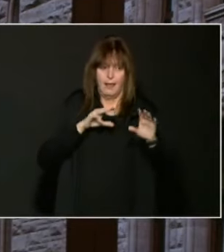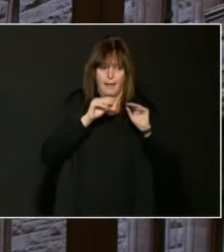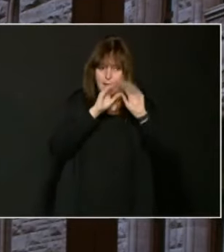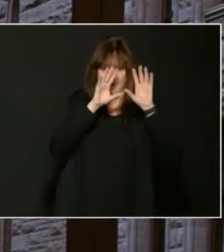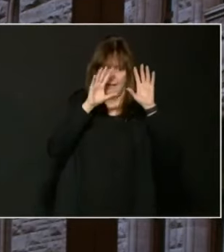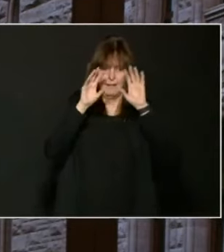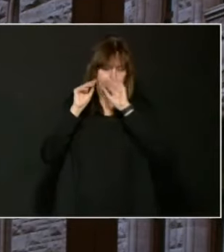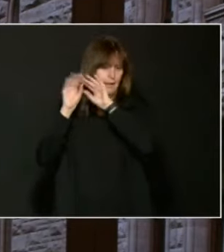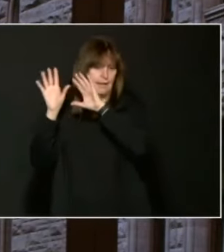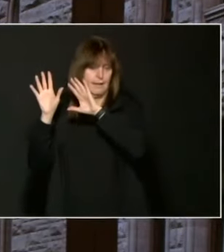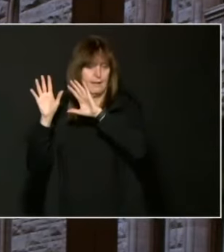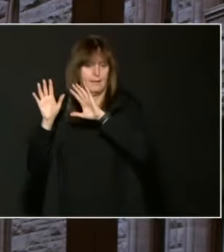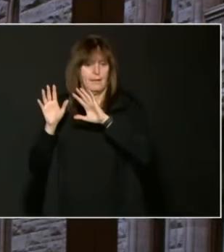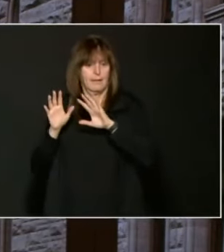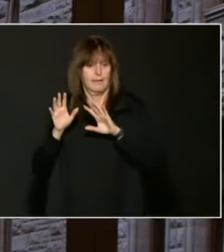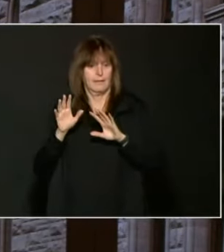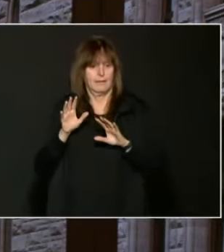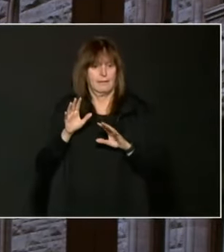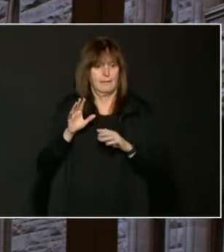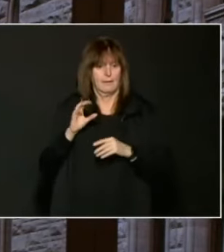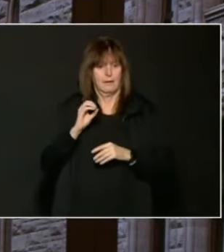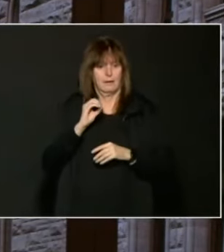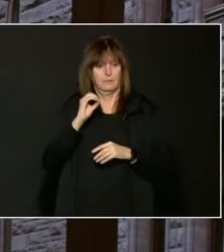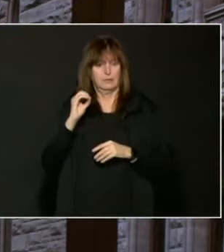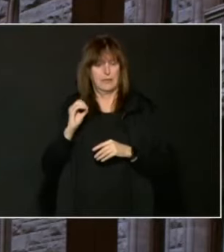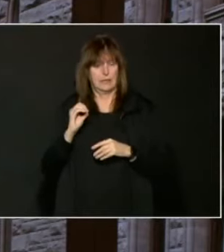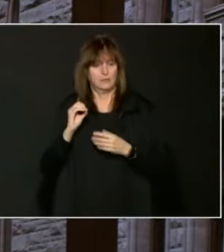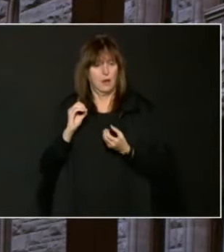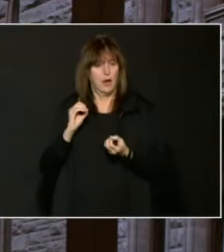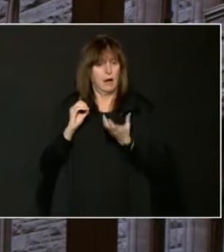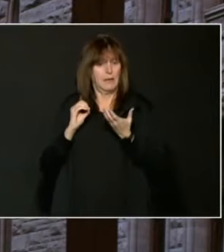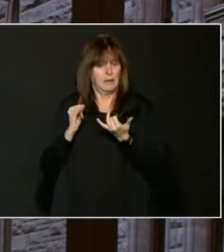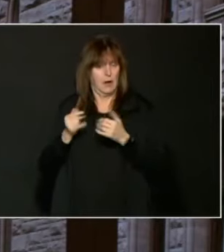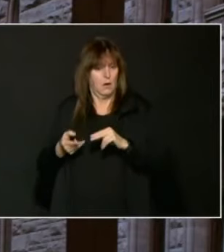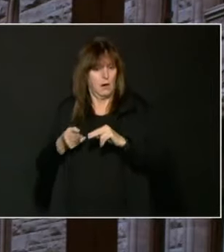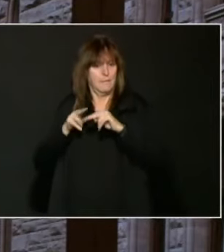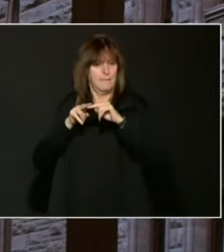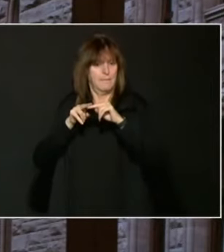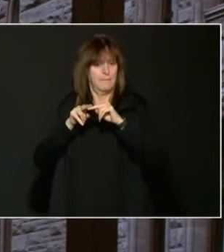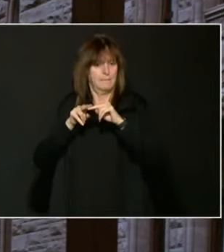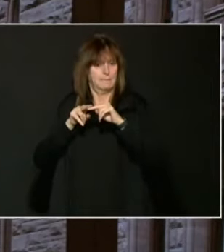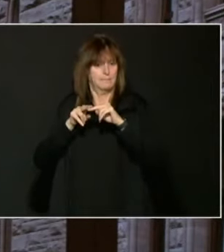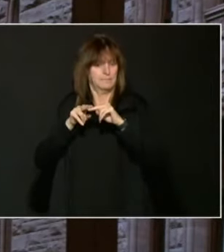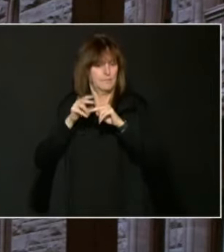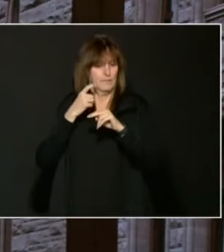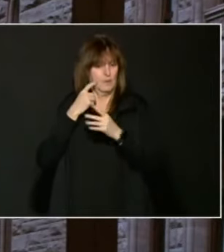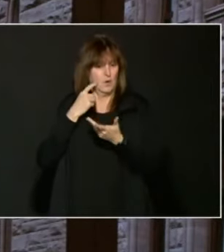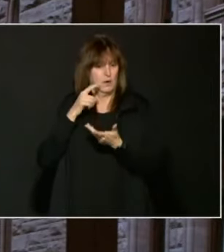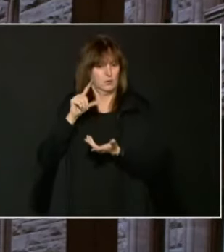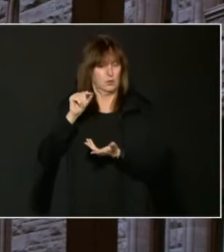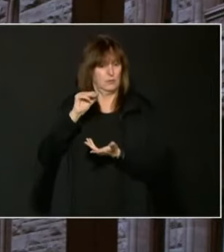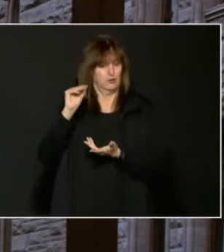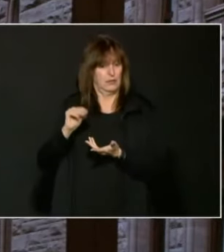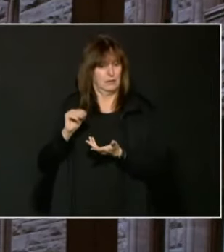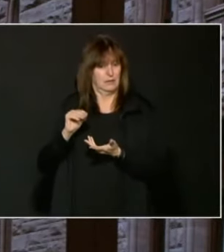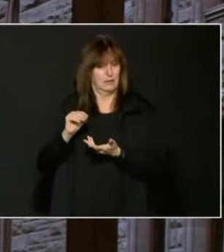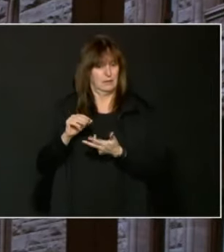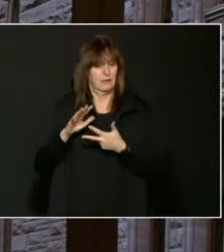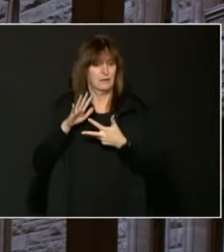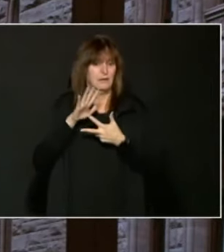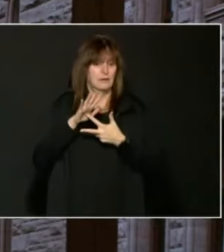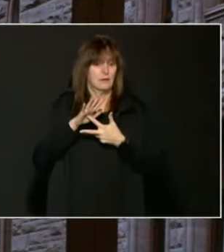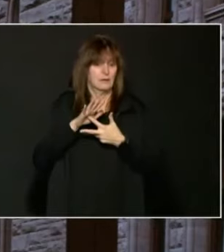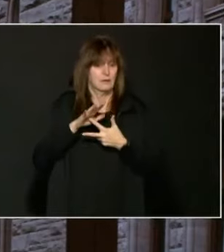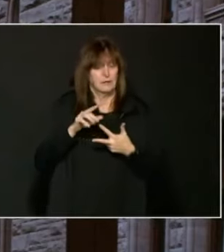noted, heading up to 20%, which I'll comment on in a moment. We also identified 11 of the